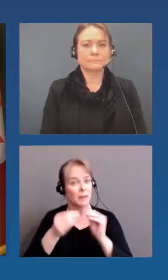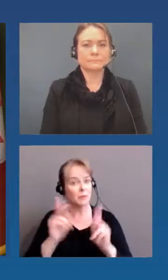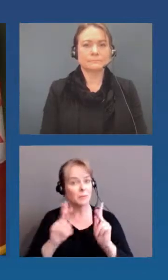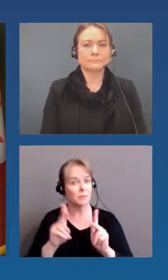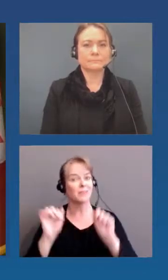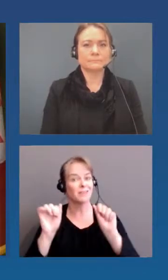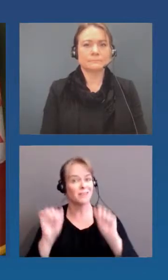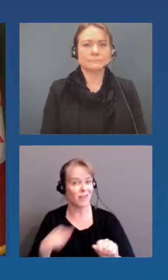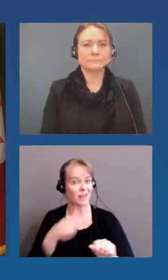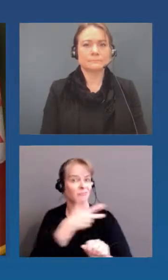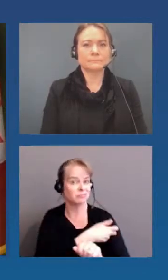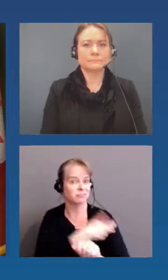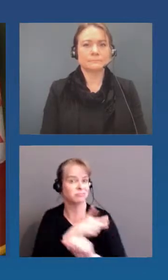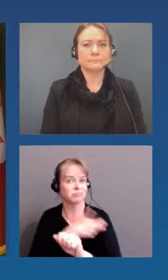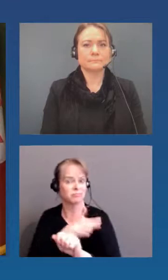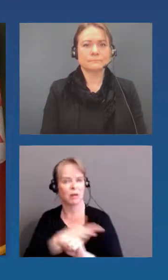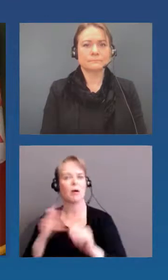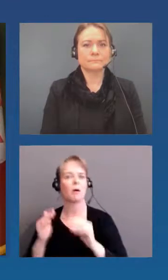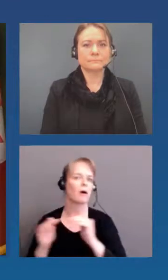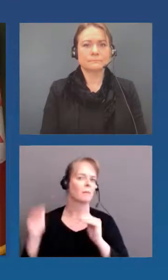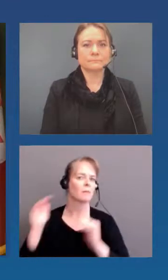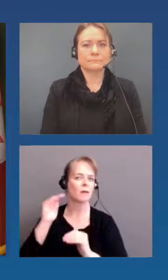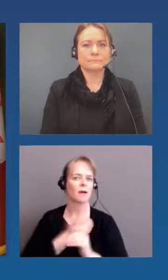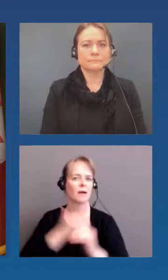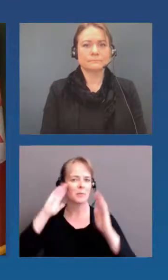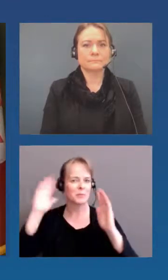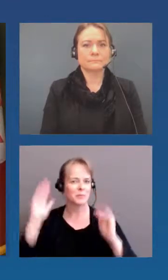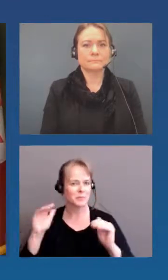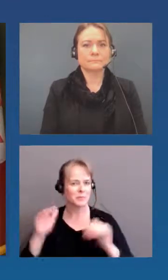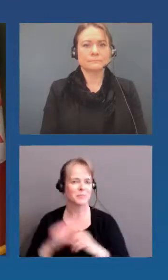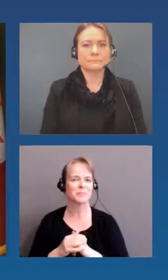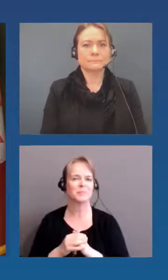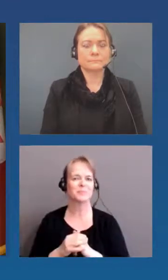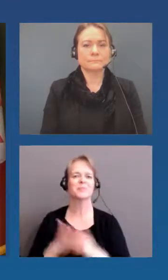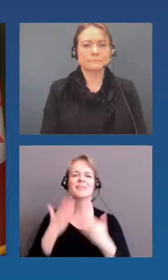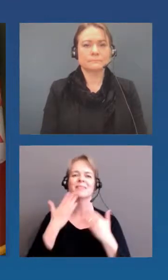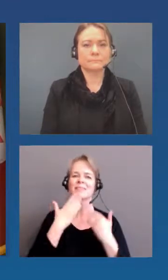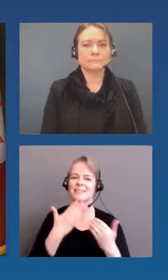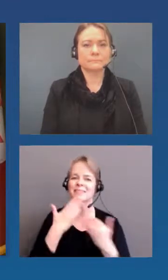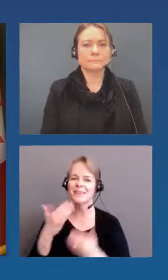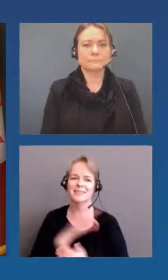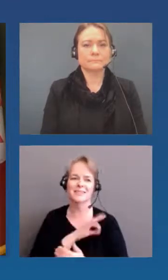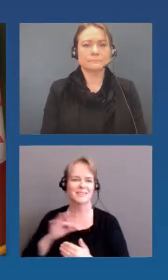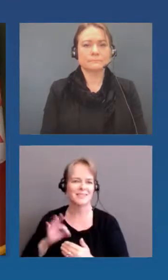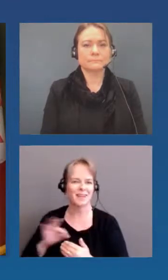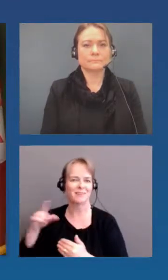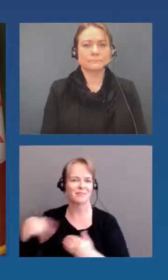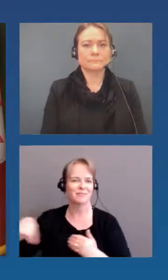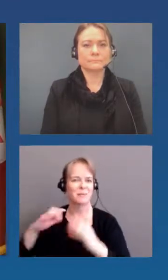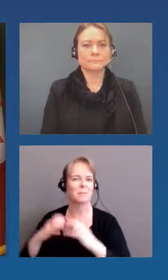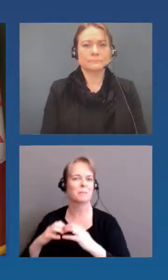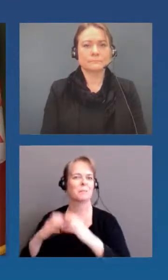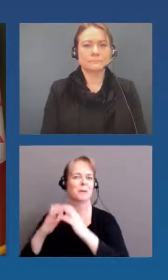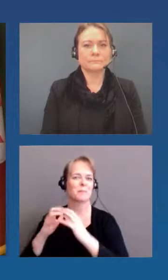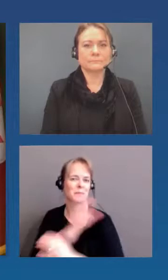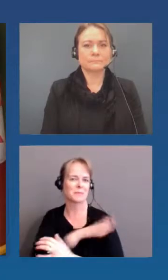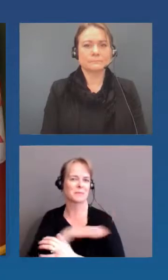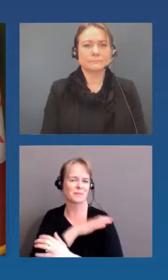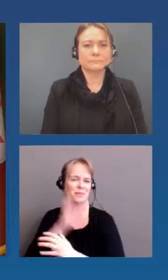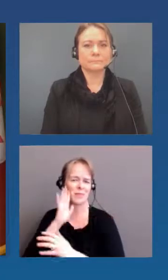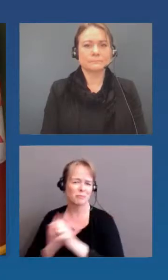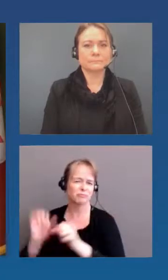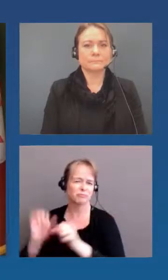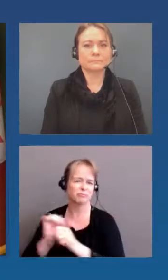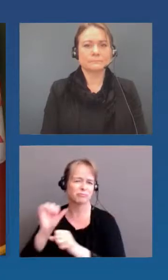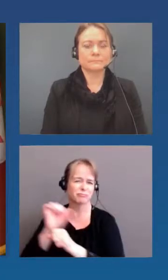has exceeded our expectations. I want to extend a big thank you to all the staff for their exceptional work. This certainly was no small feat getting